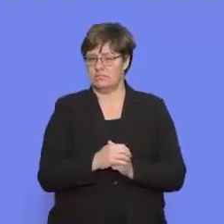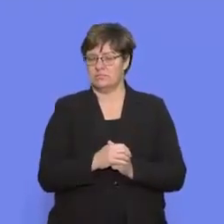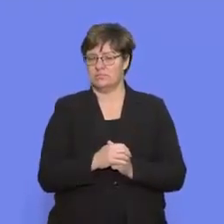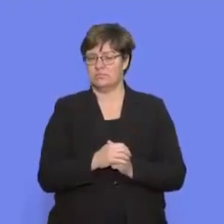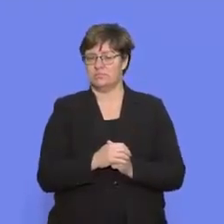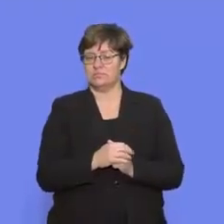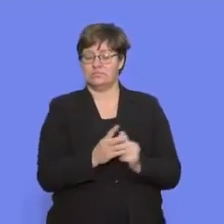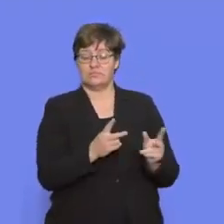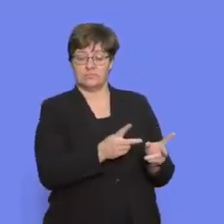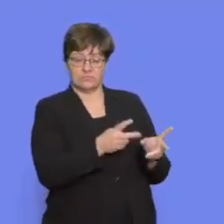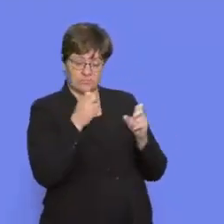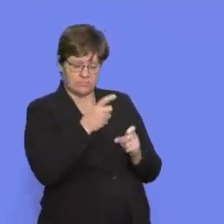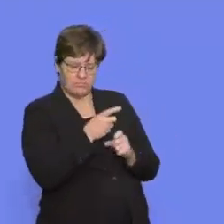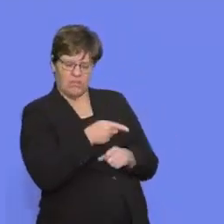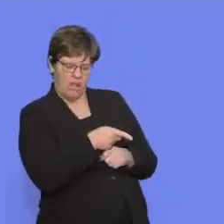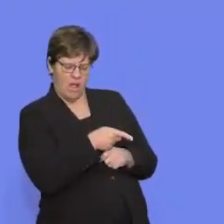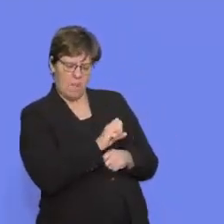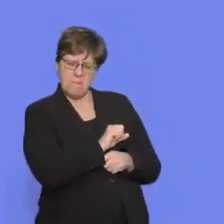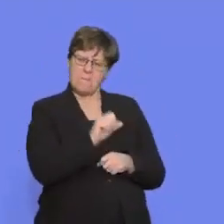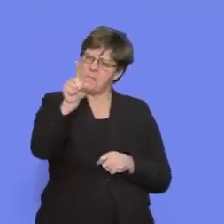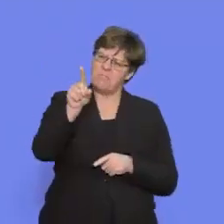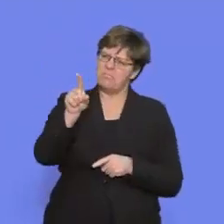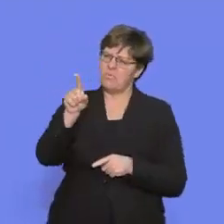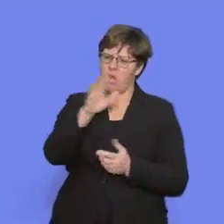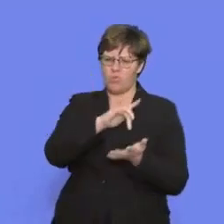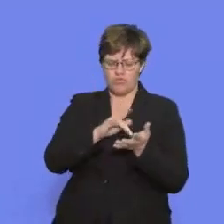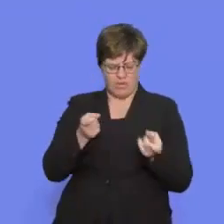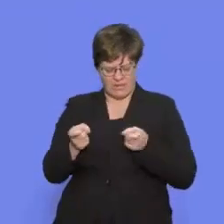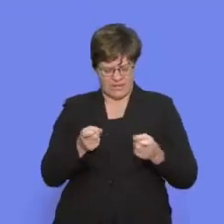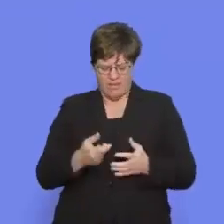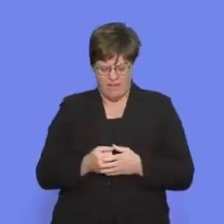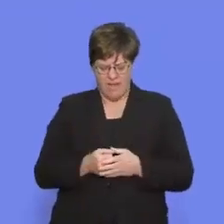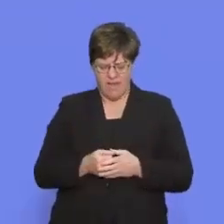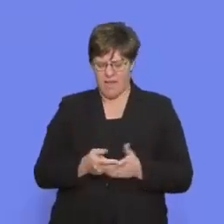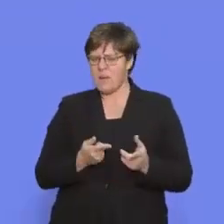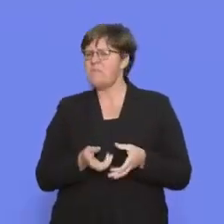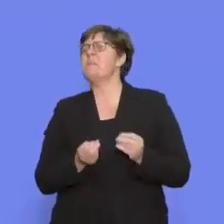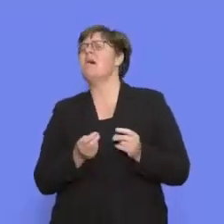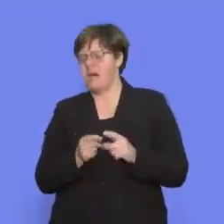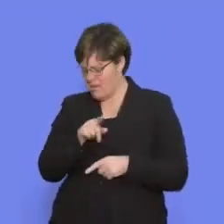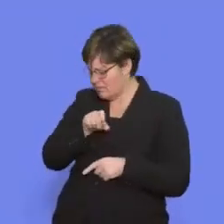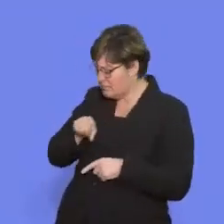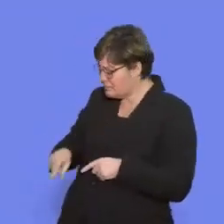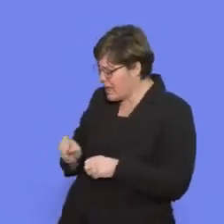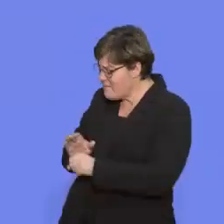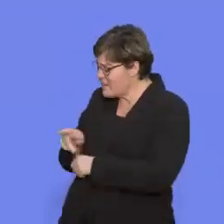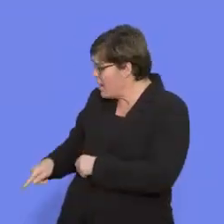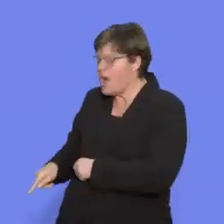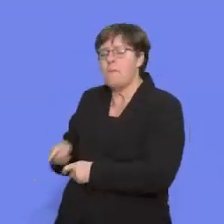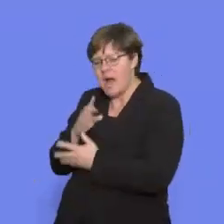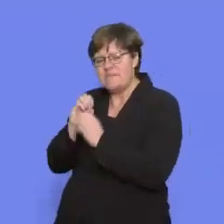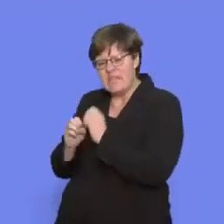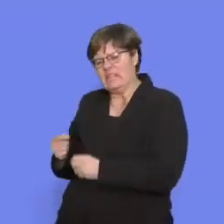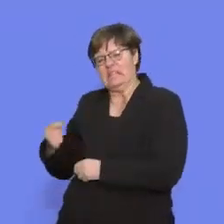respond and send the message to the effector. That is number 4. And what is going